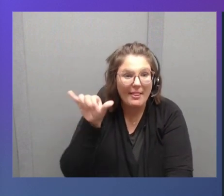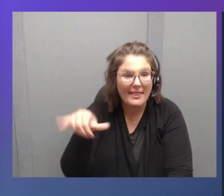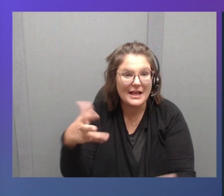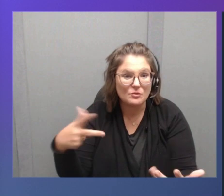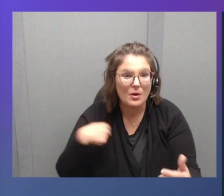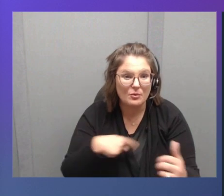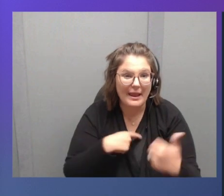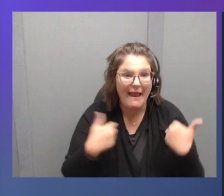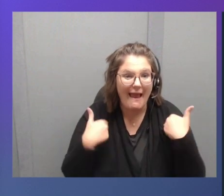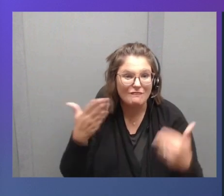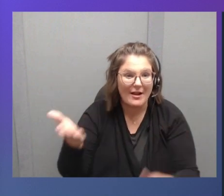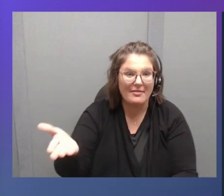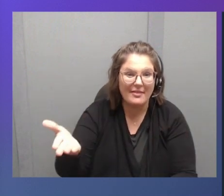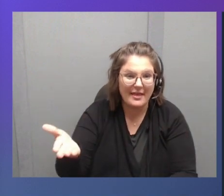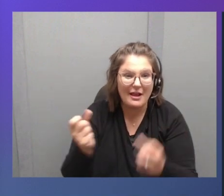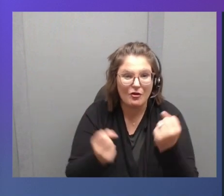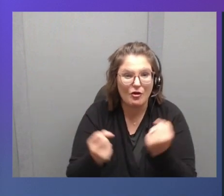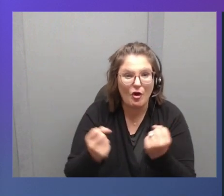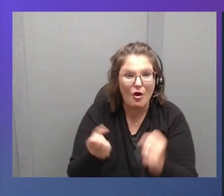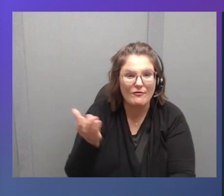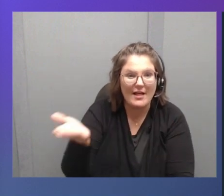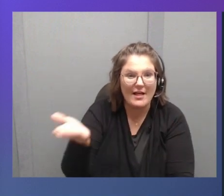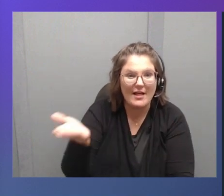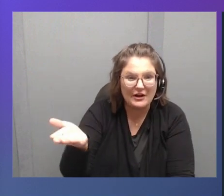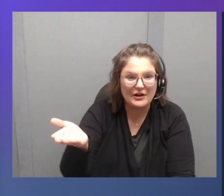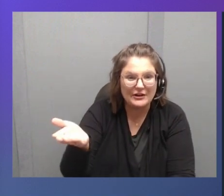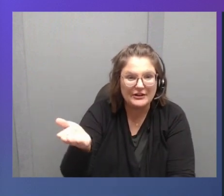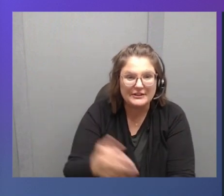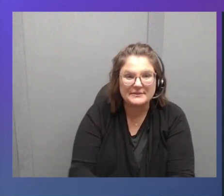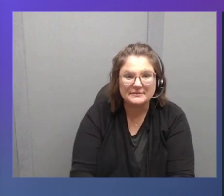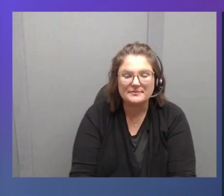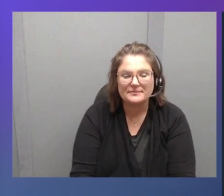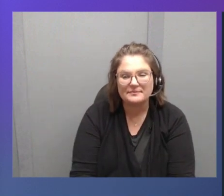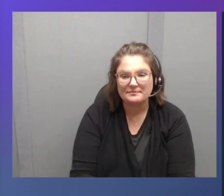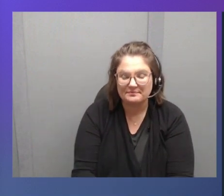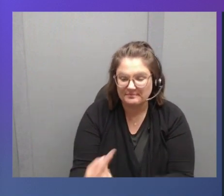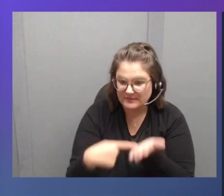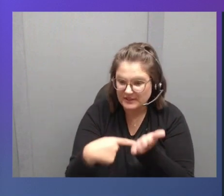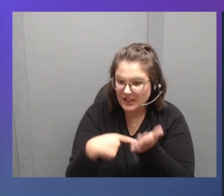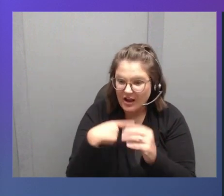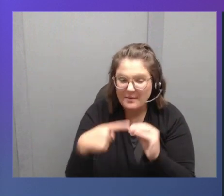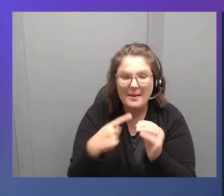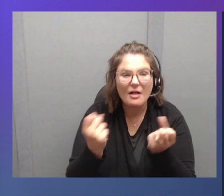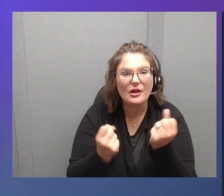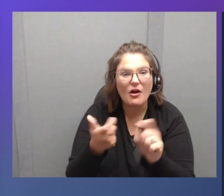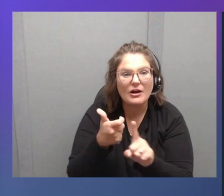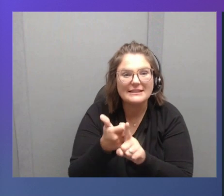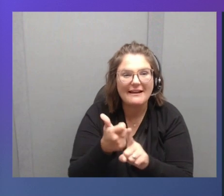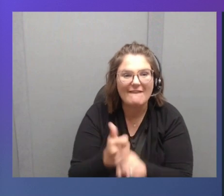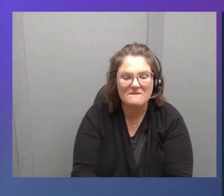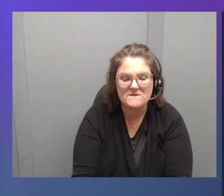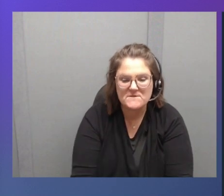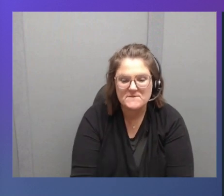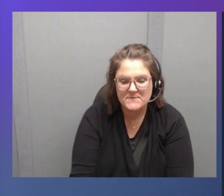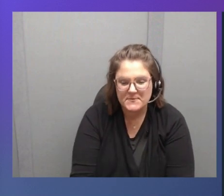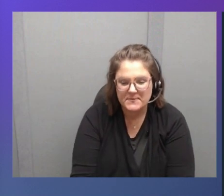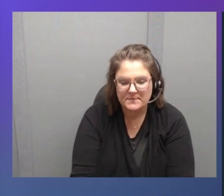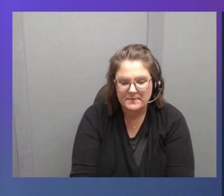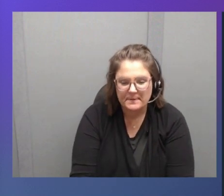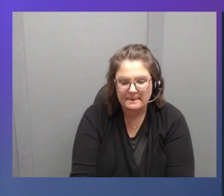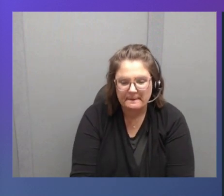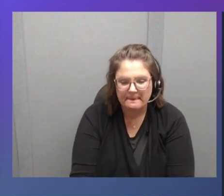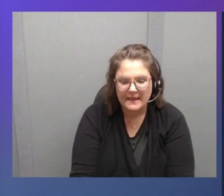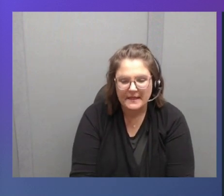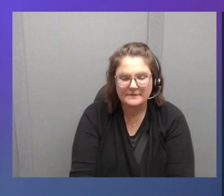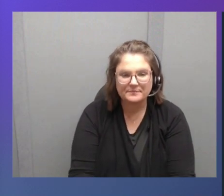That's the car right here. That's the car right here. Okay, well, let's talk about the car itself. Yeah, sure. So maybe just start in the front there.